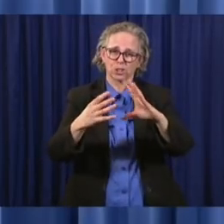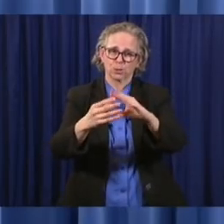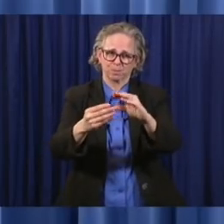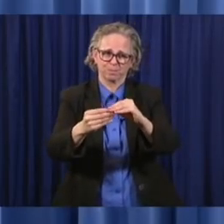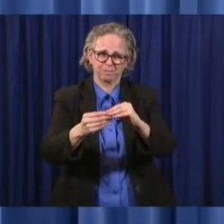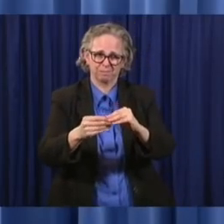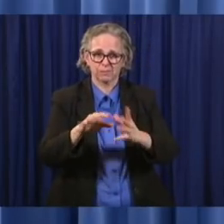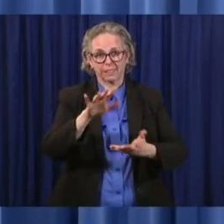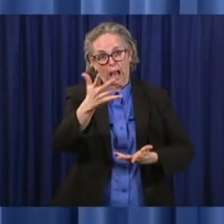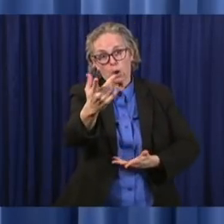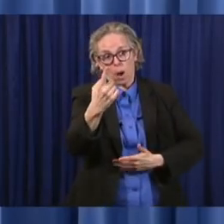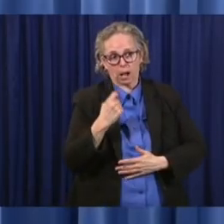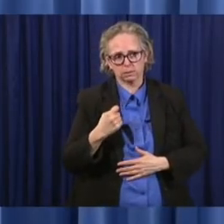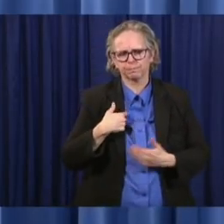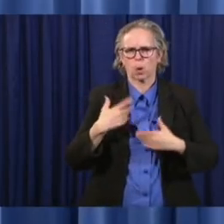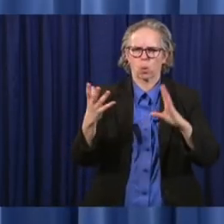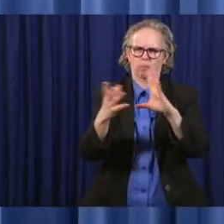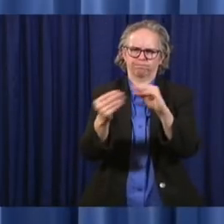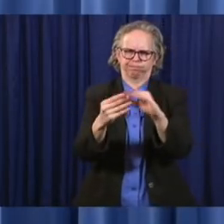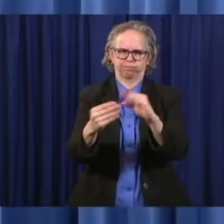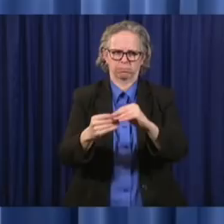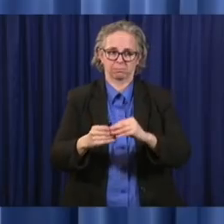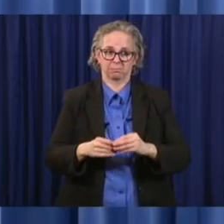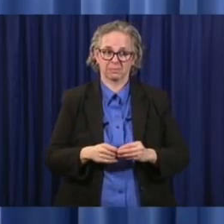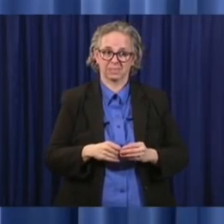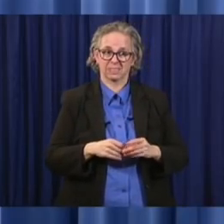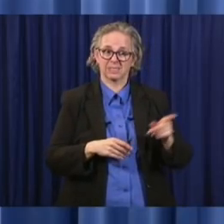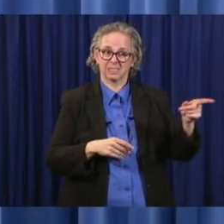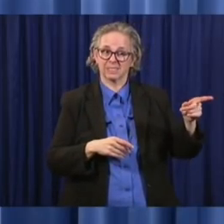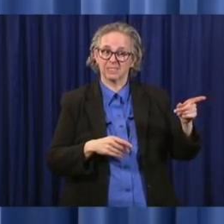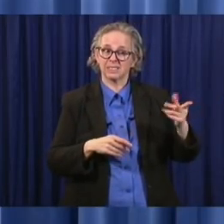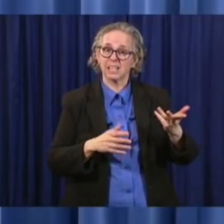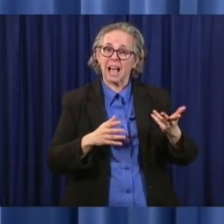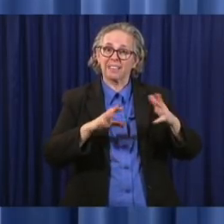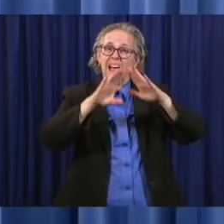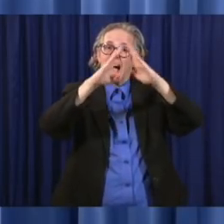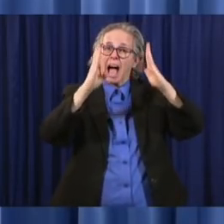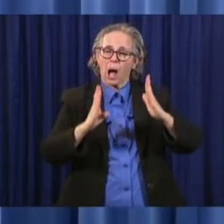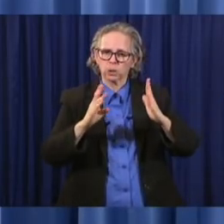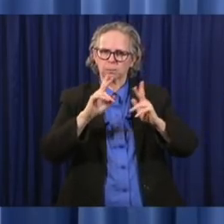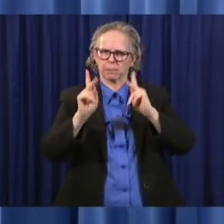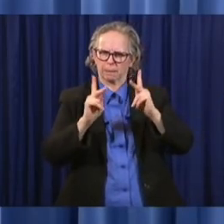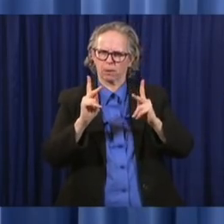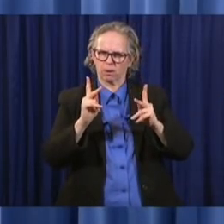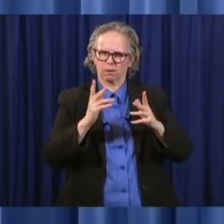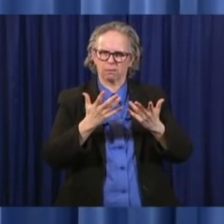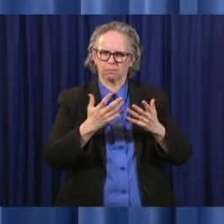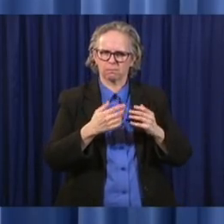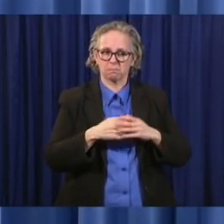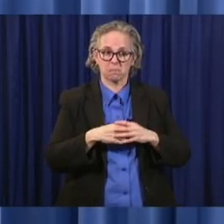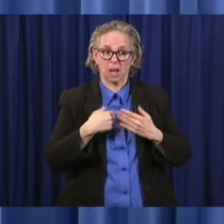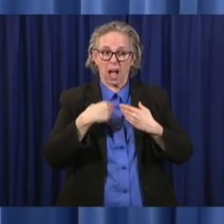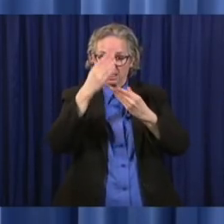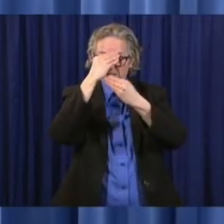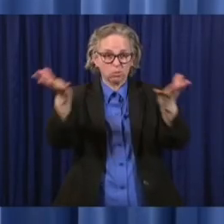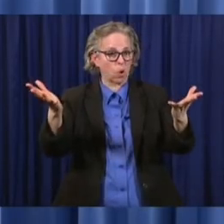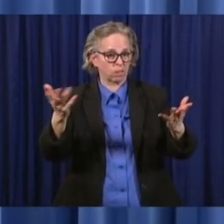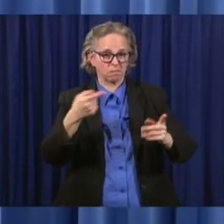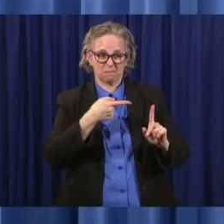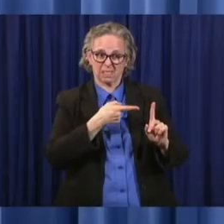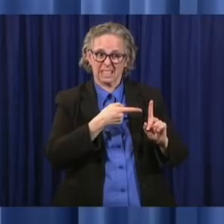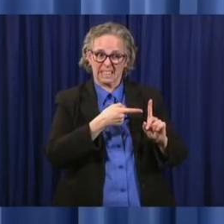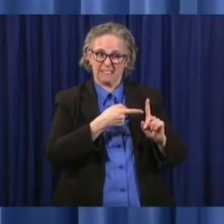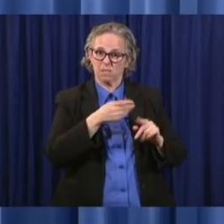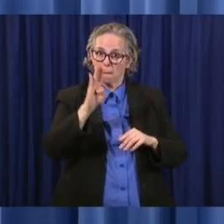it, the House's action yesterday. I made it very clear that if that bill would make it